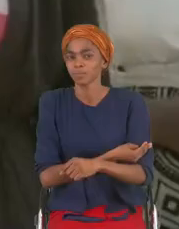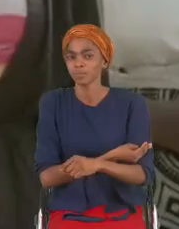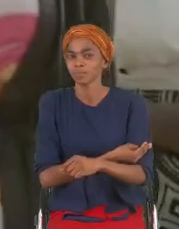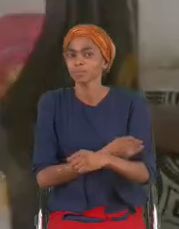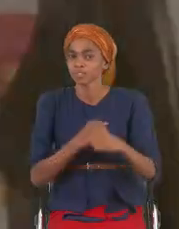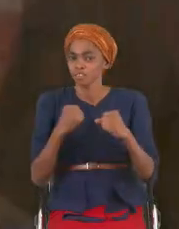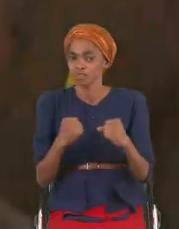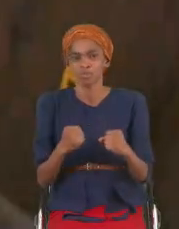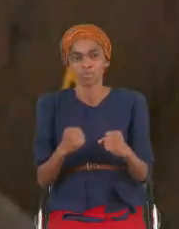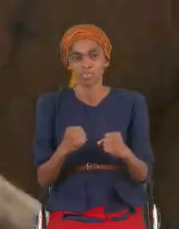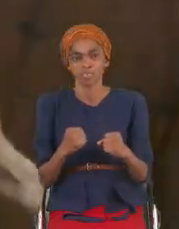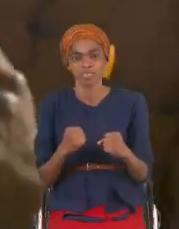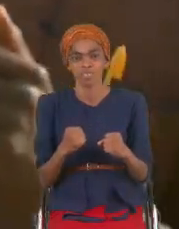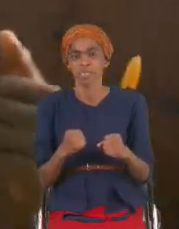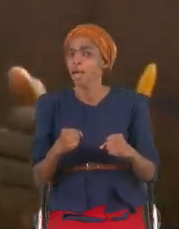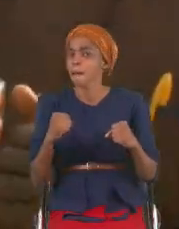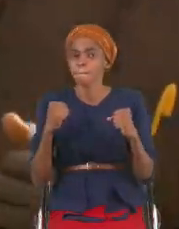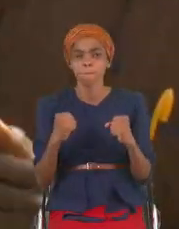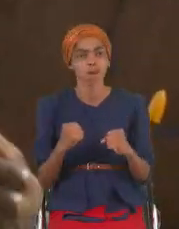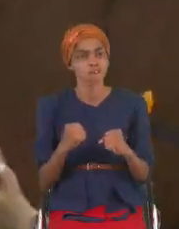effective, powerful,